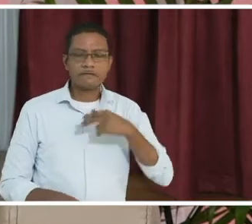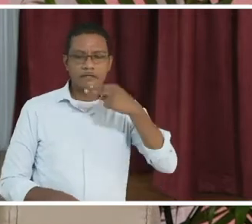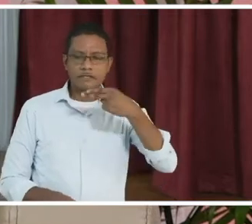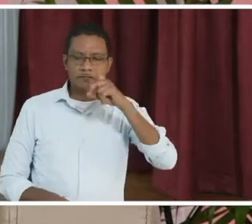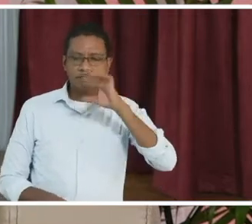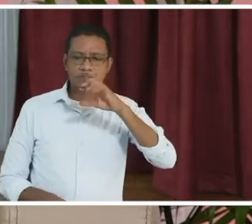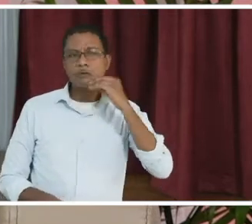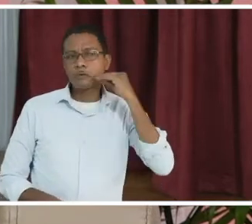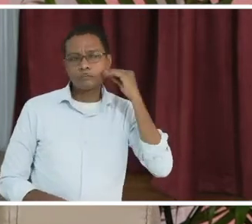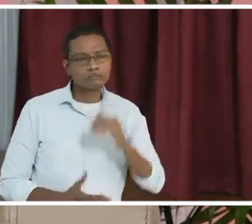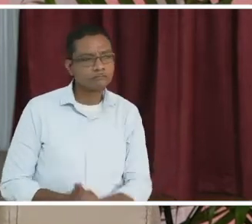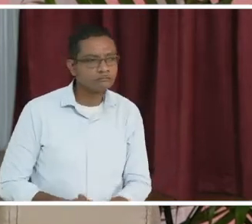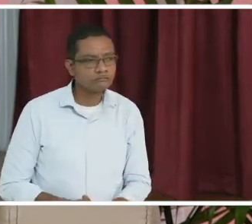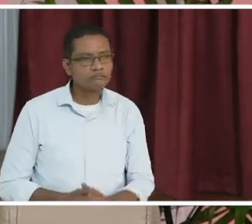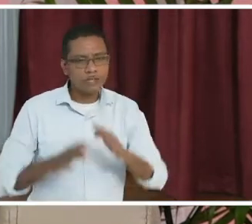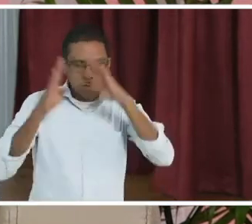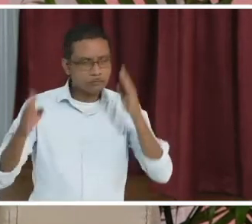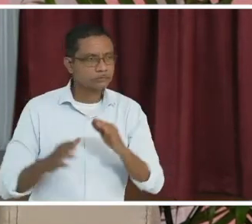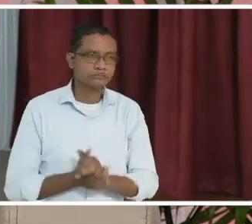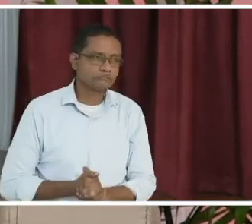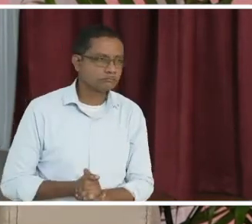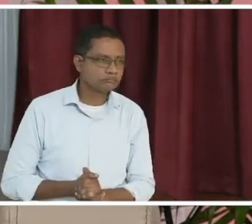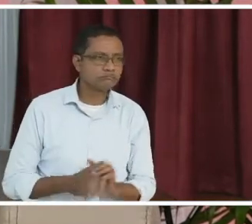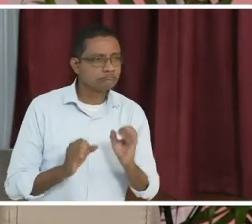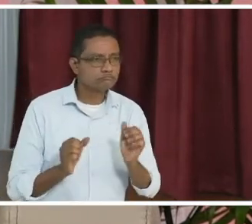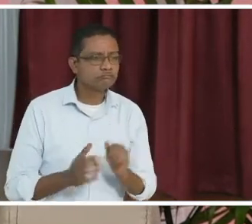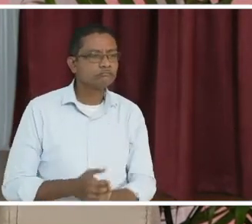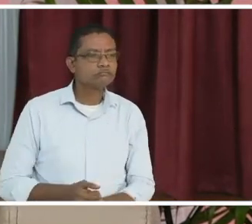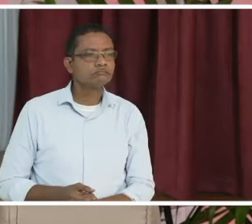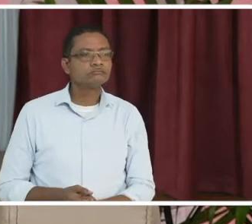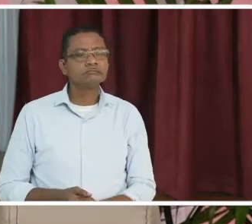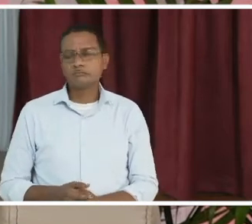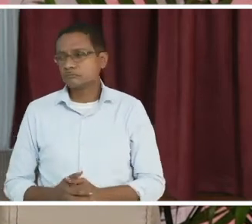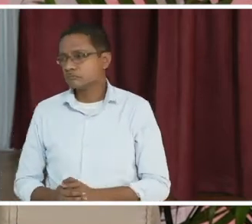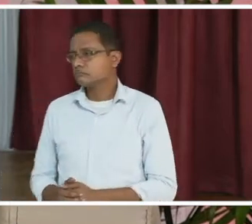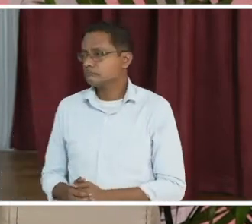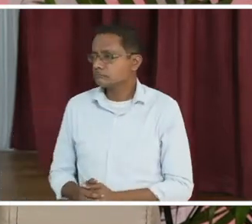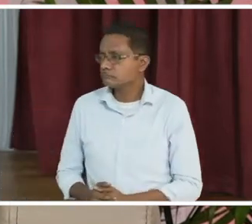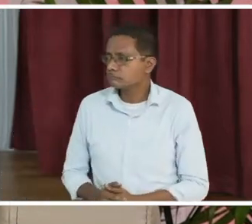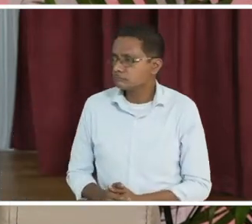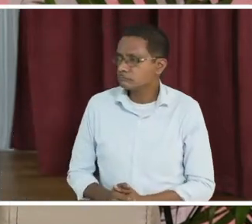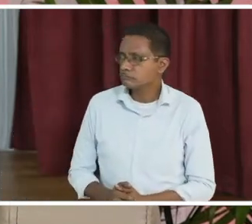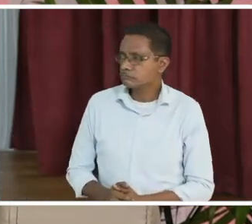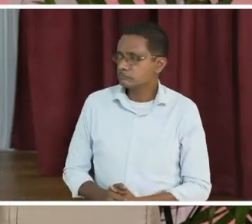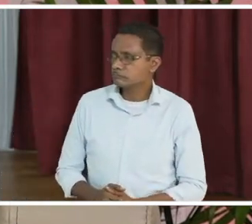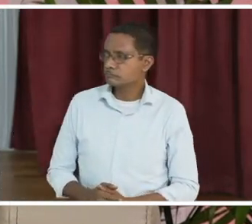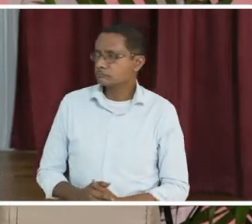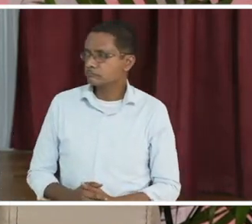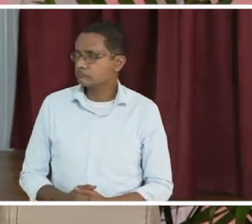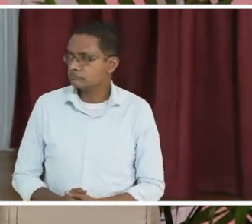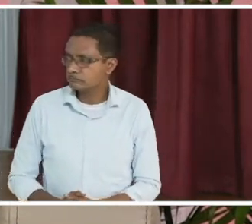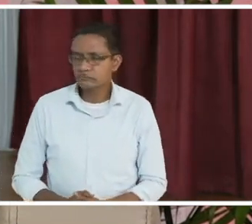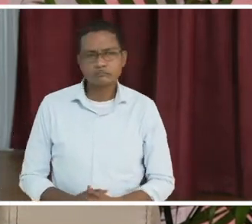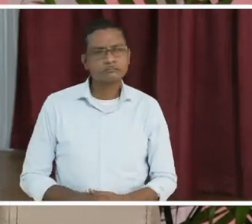perhaps separation or divorce becomes an option. Well, not because you want to acquire a home, but would be the instance in which there's another